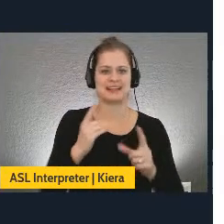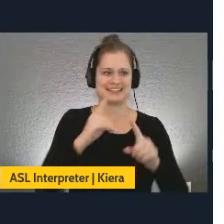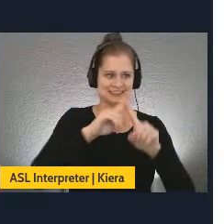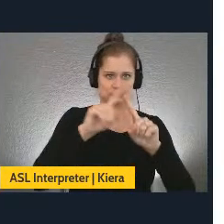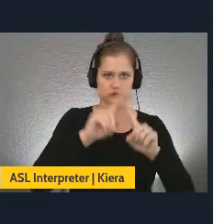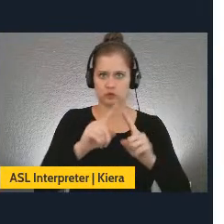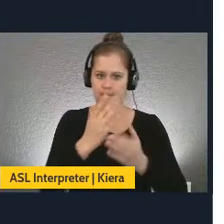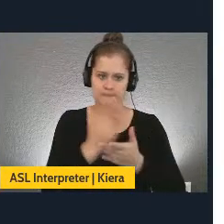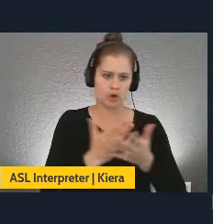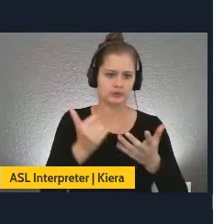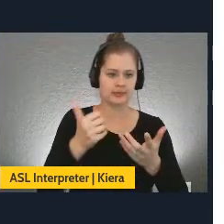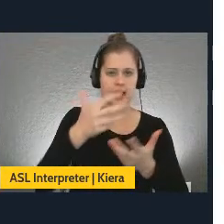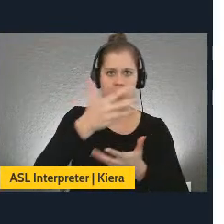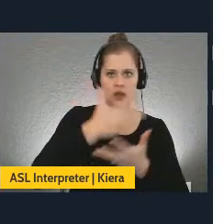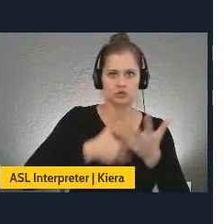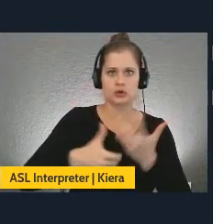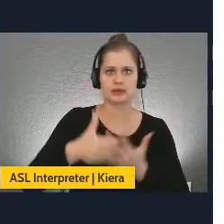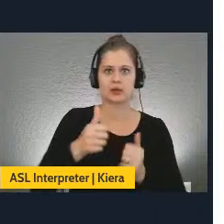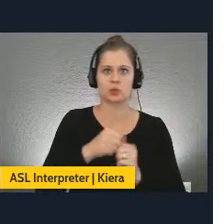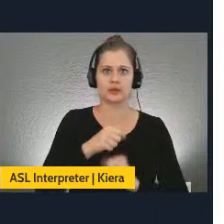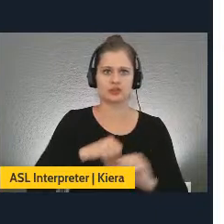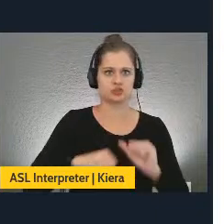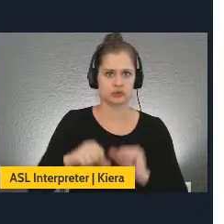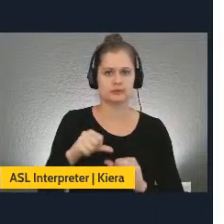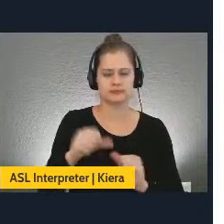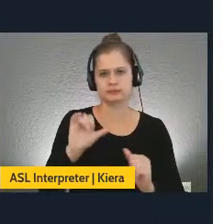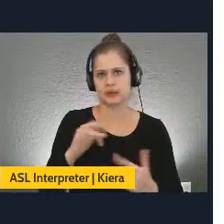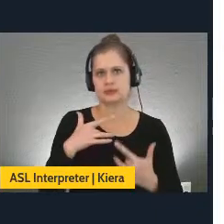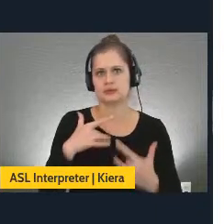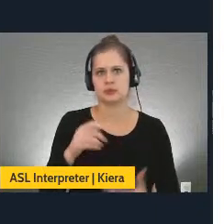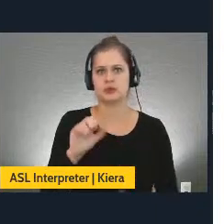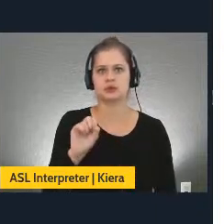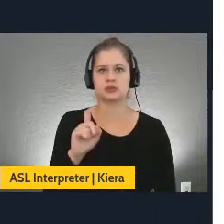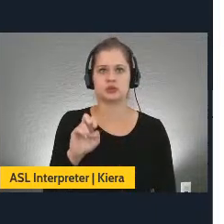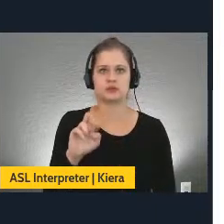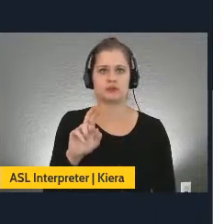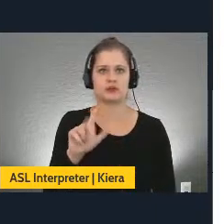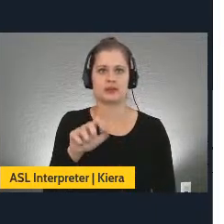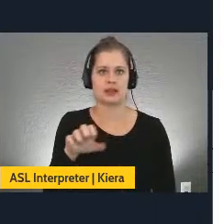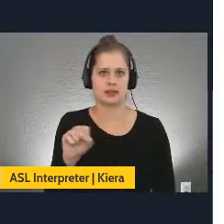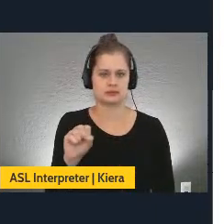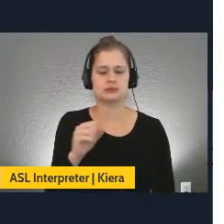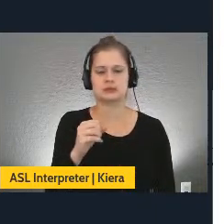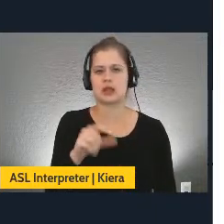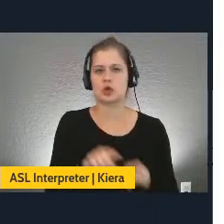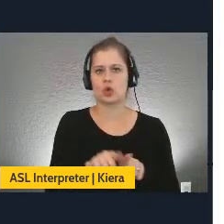interacting with each other, which is typical for serverless and also event-driven architecture.